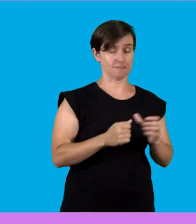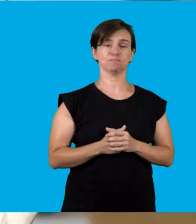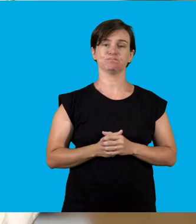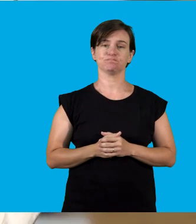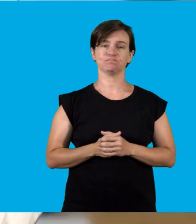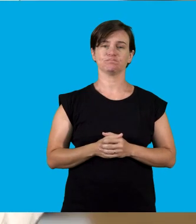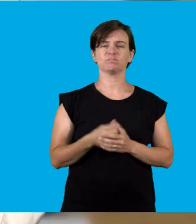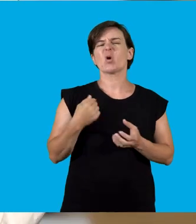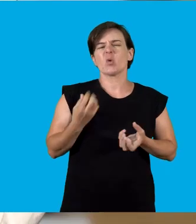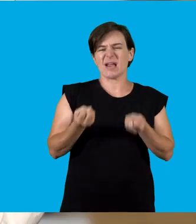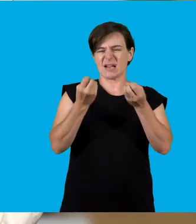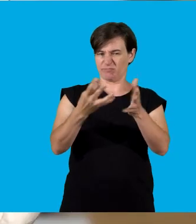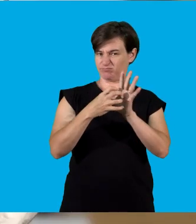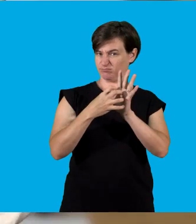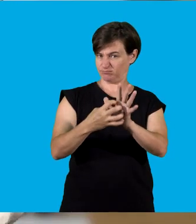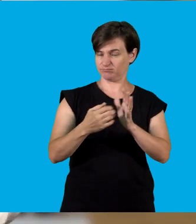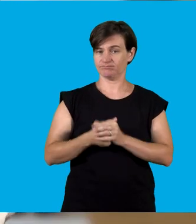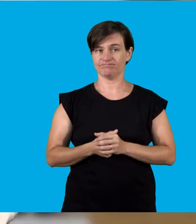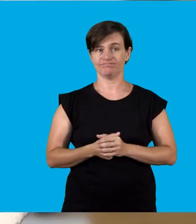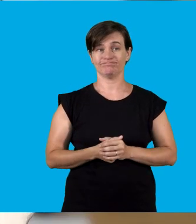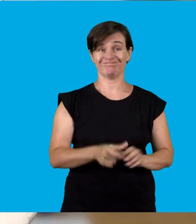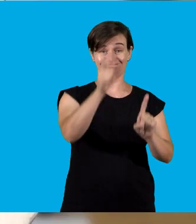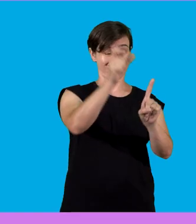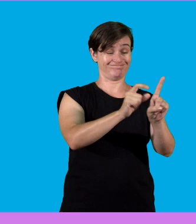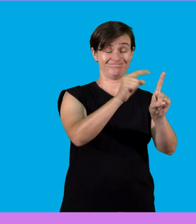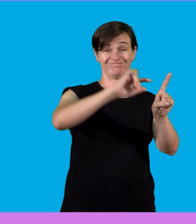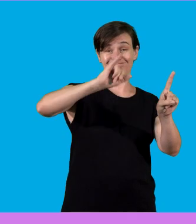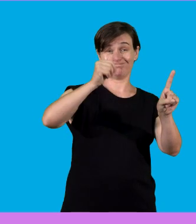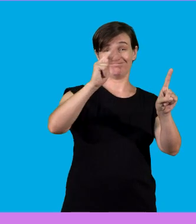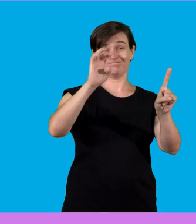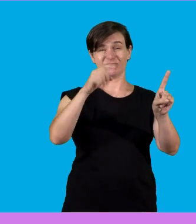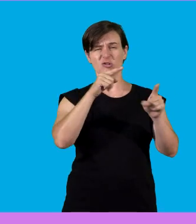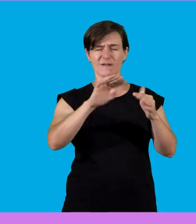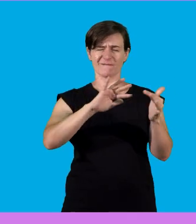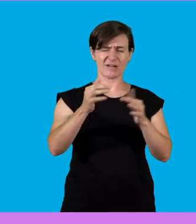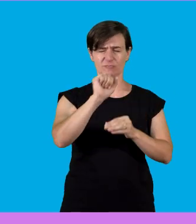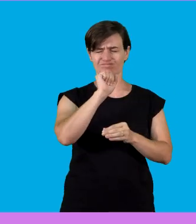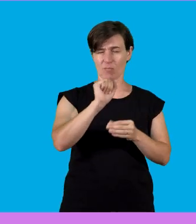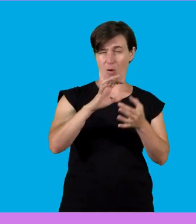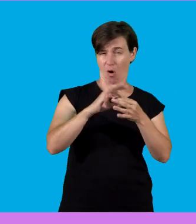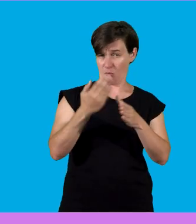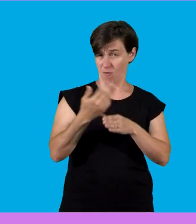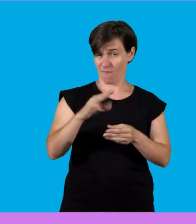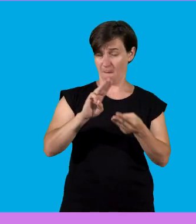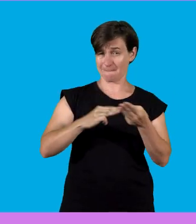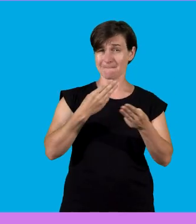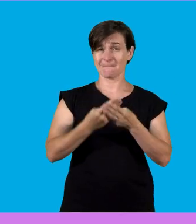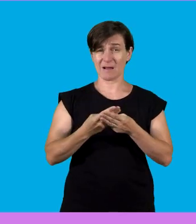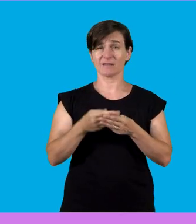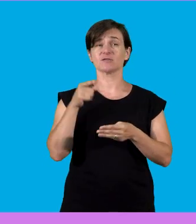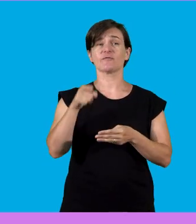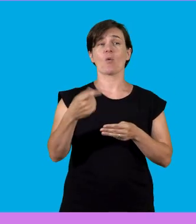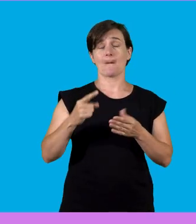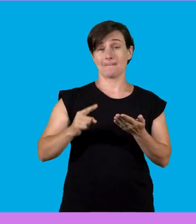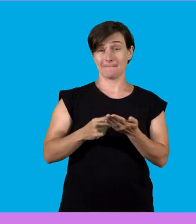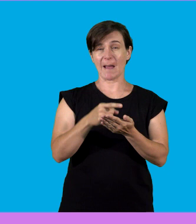Let's look at an example. Jane is busy completing her mathematical literacy homework on maps